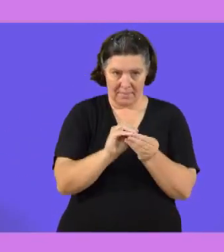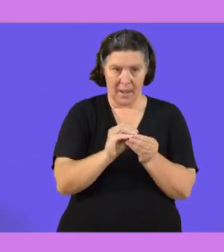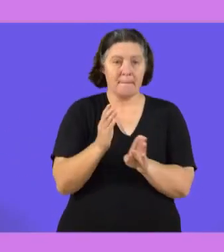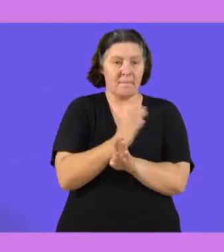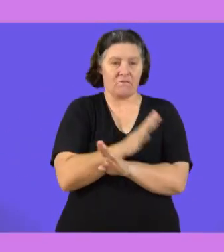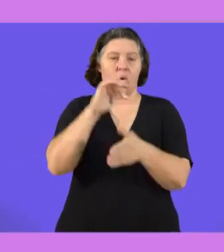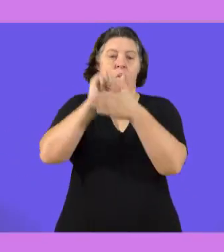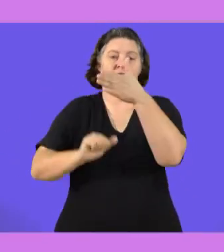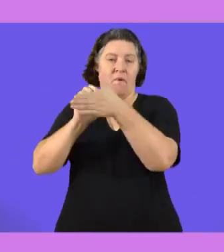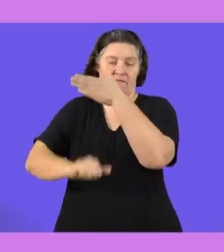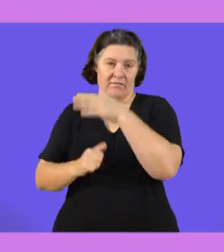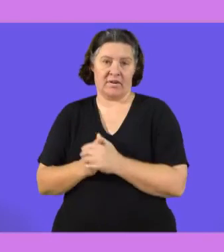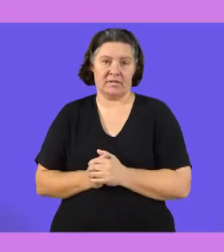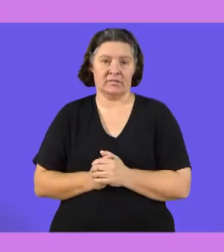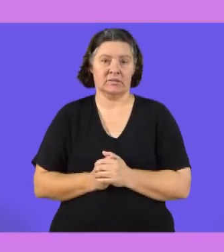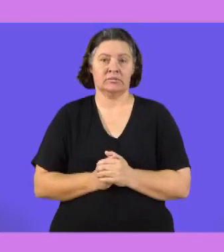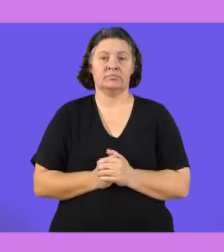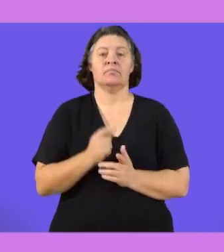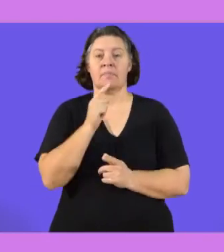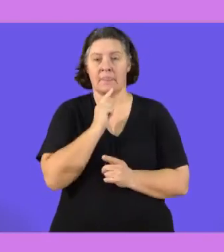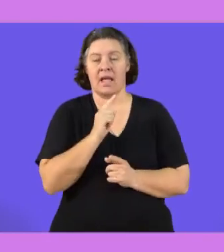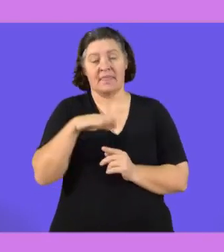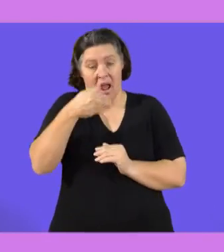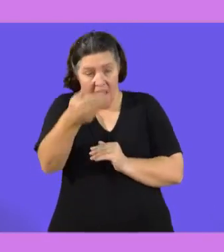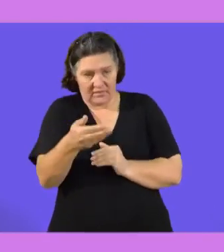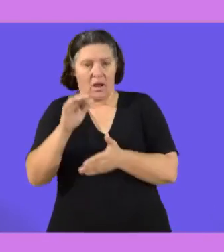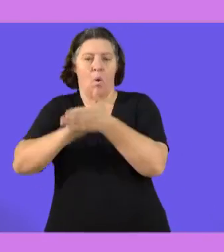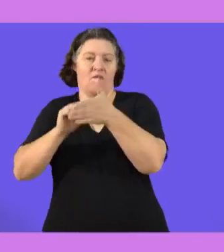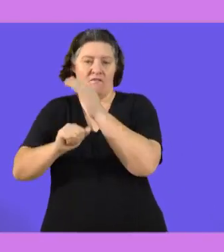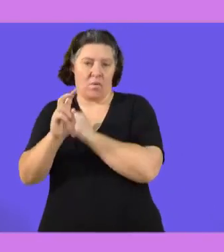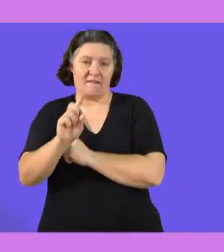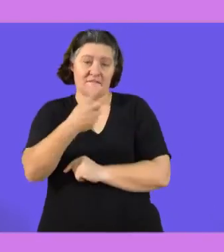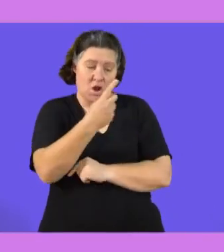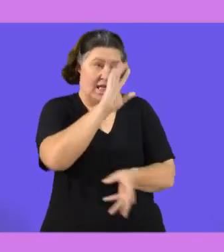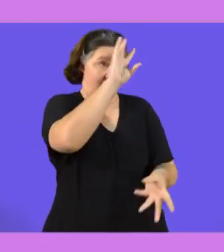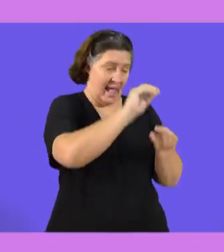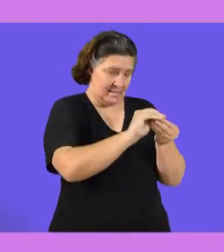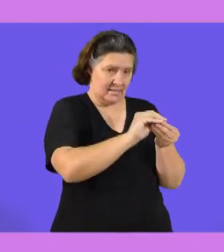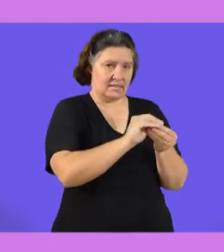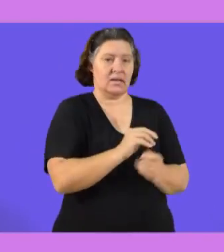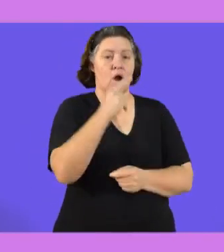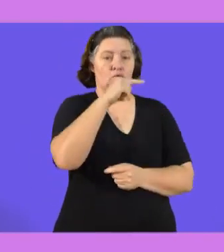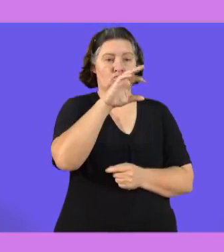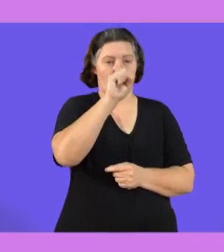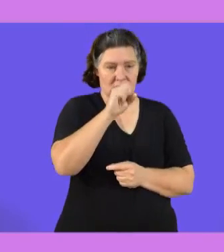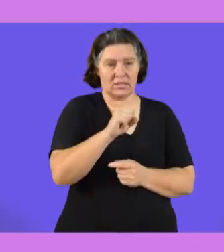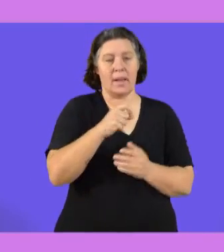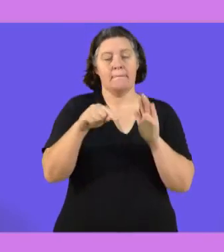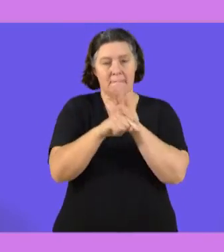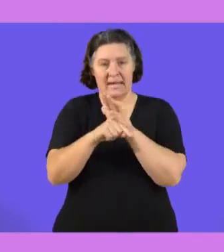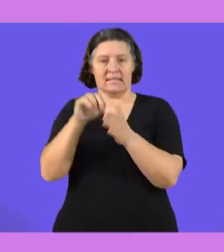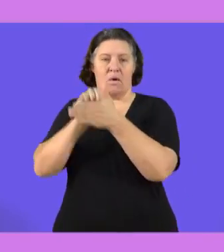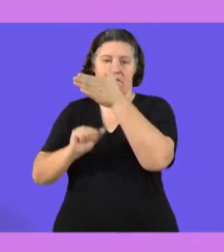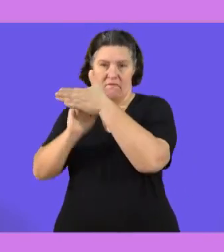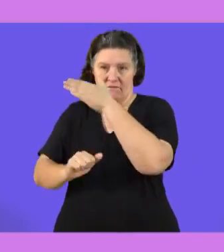deductions. Thereafter, I'll get all his deductions, right? So net income equals gross income minus deductions. So therefore,